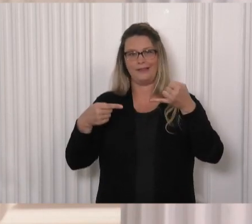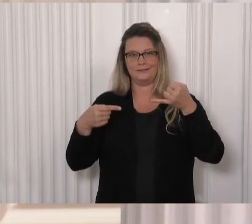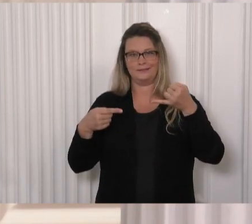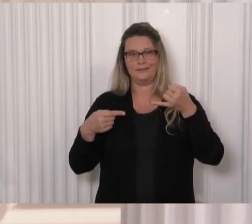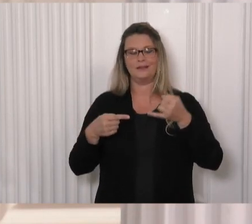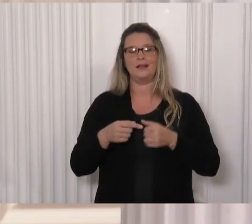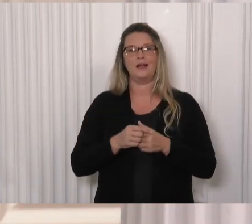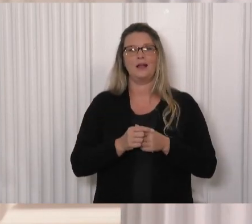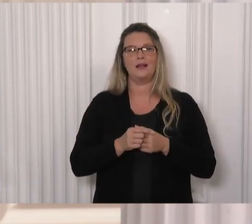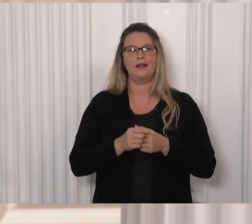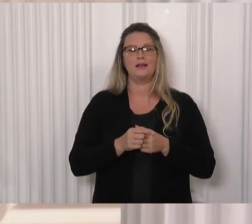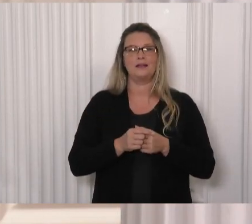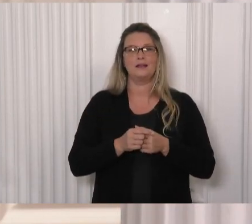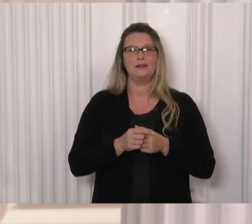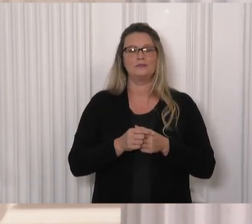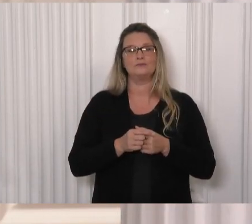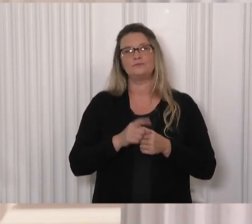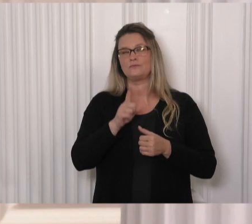on